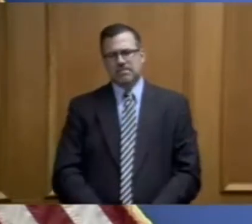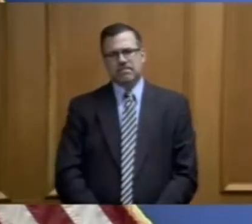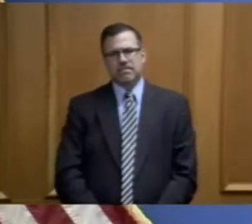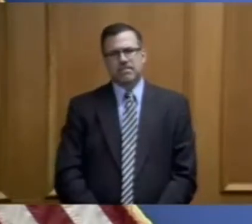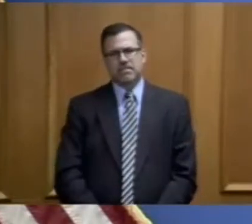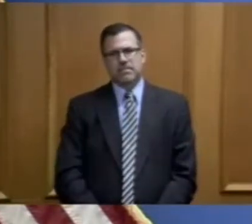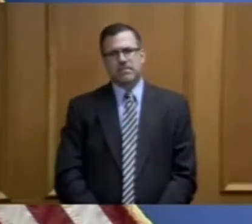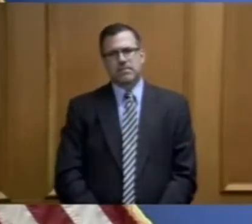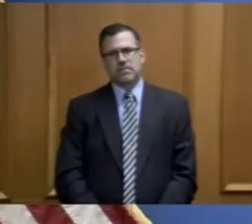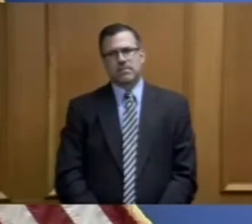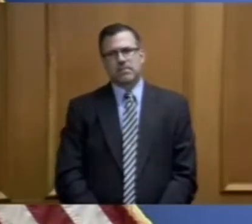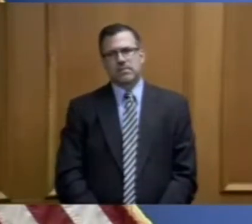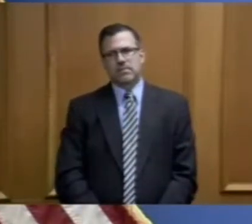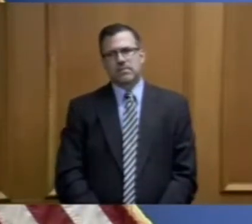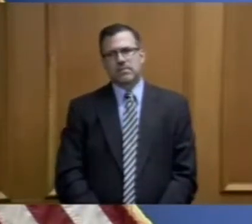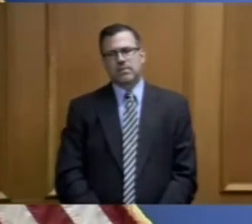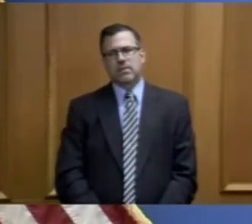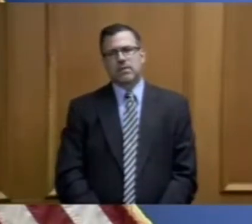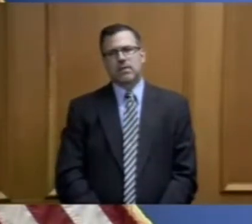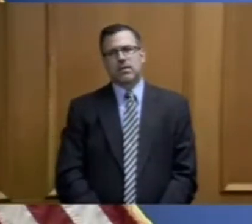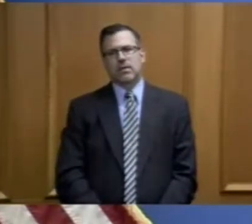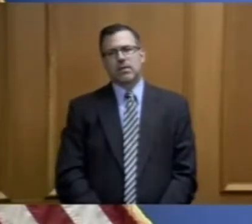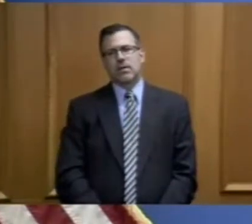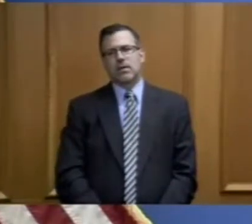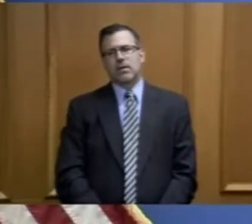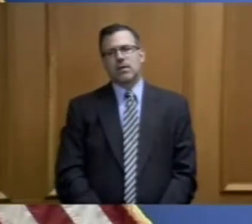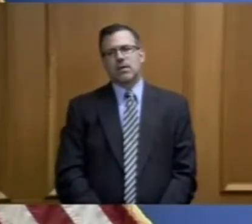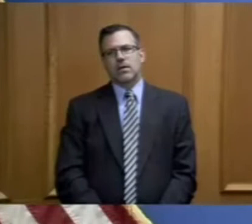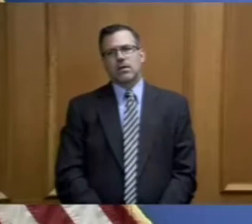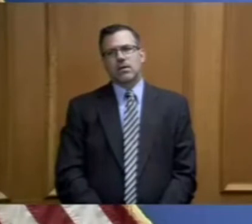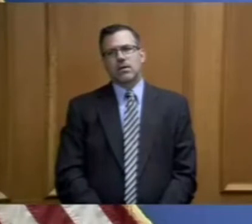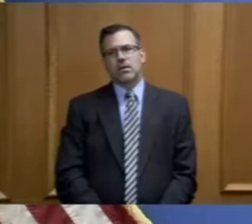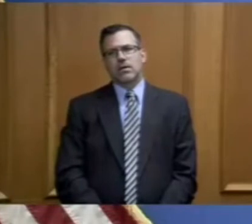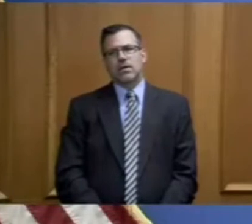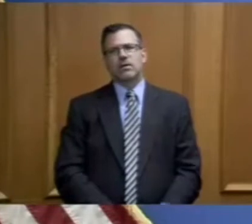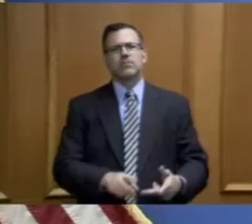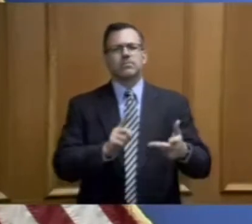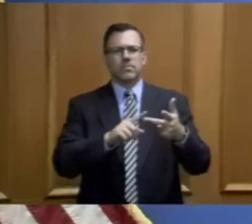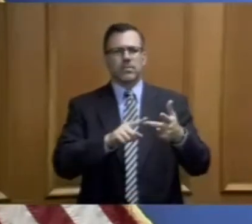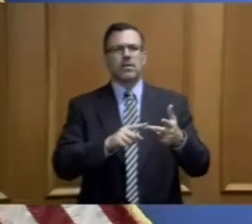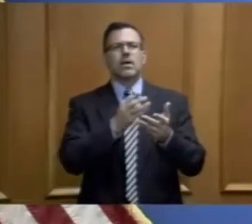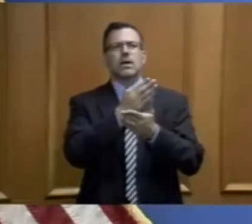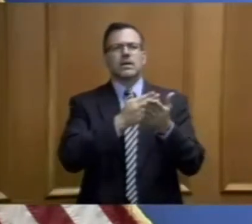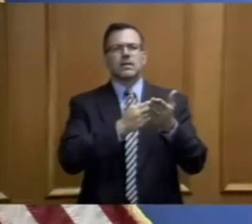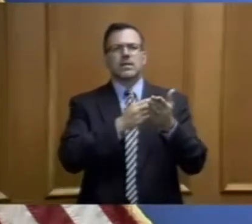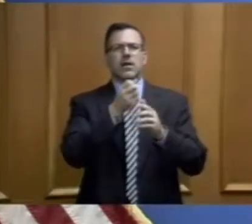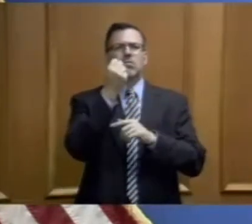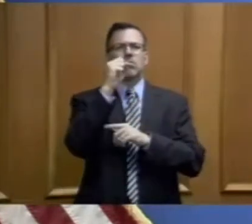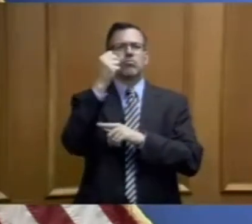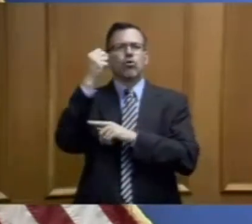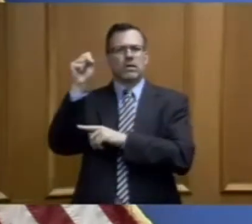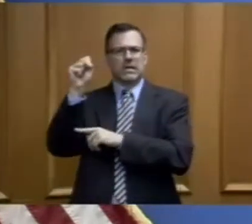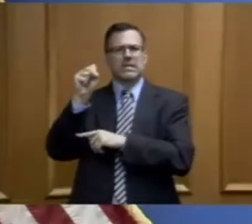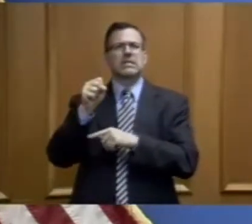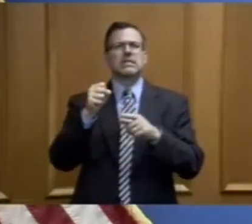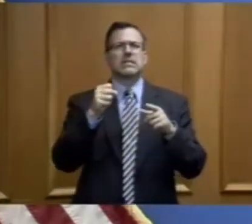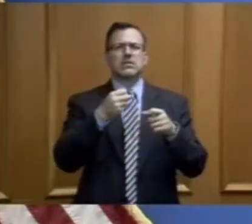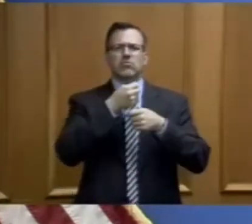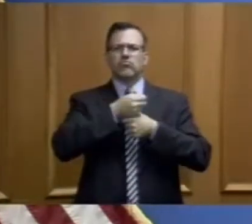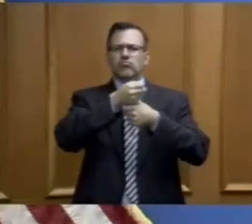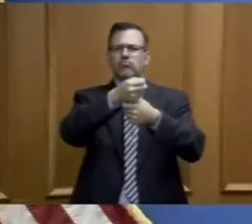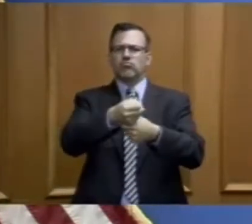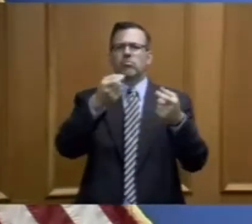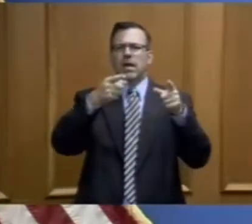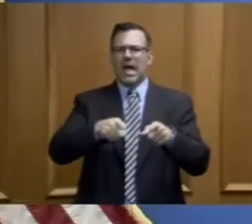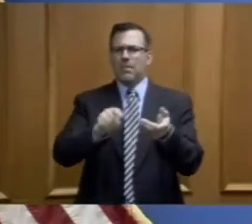And I wanted to ask you something else. Wanted to ask you about George Floyd. There are protests that have been happening in Memphis.